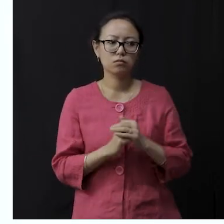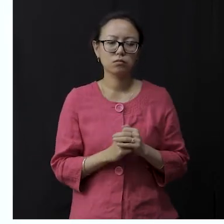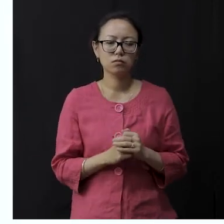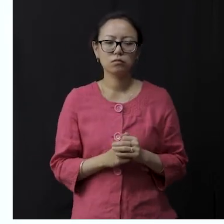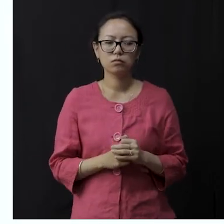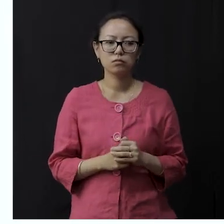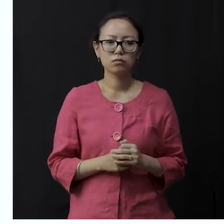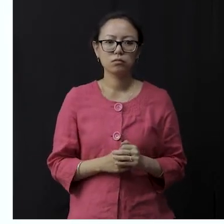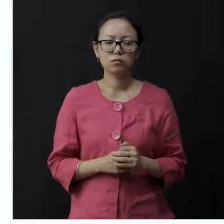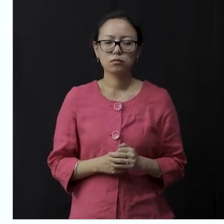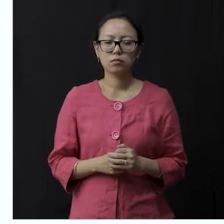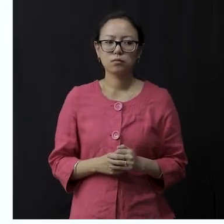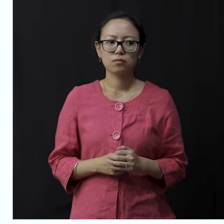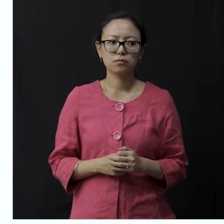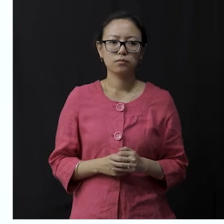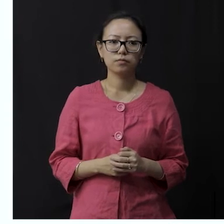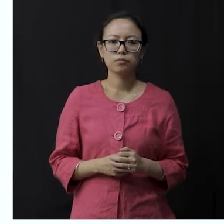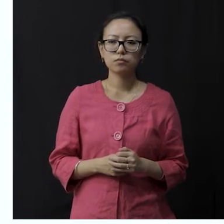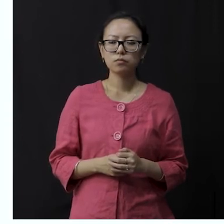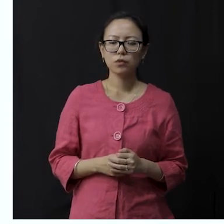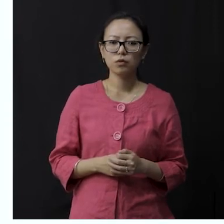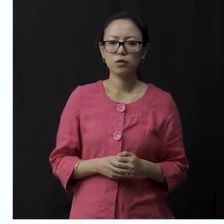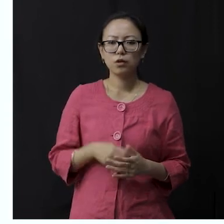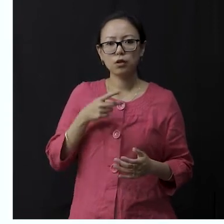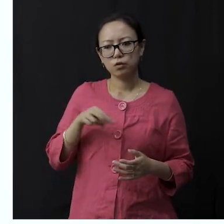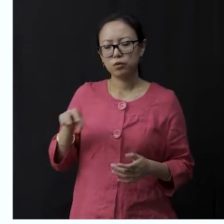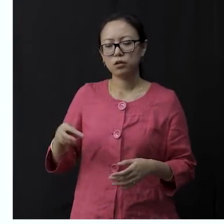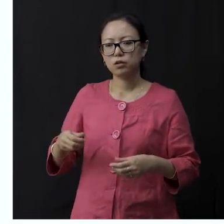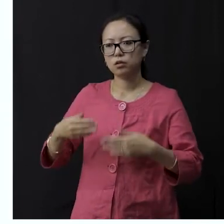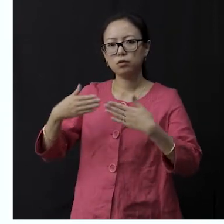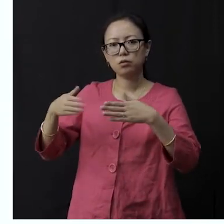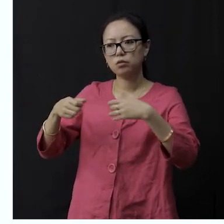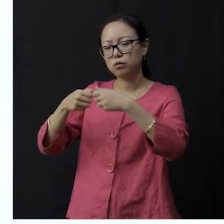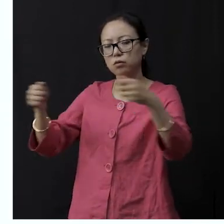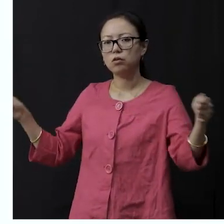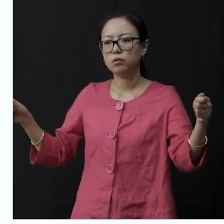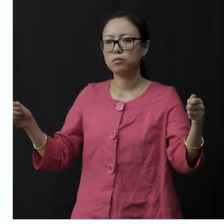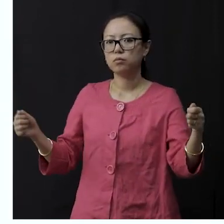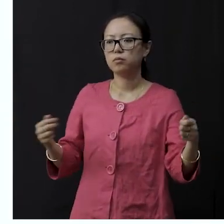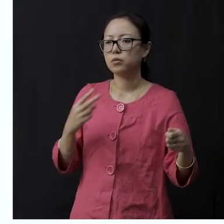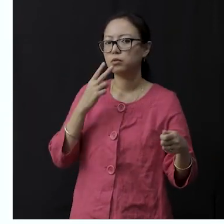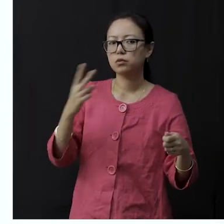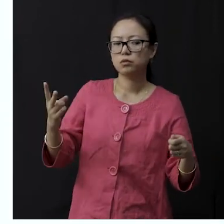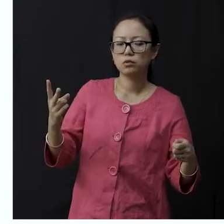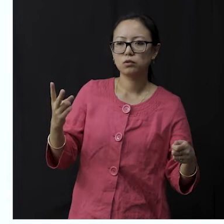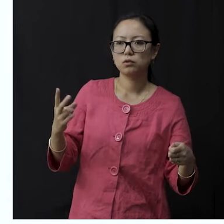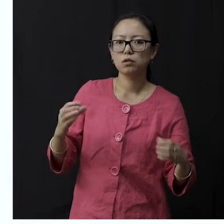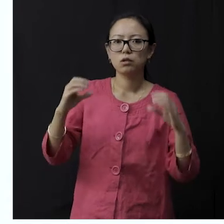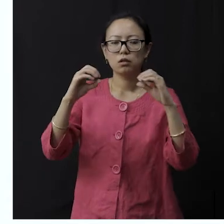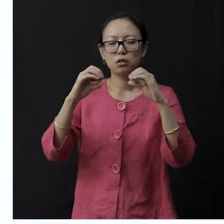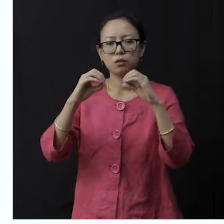who went and opened the door can also see this cricket whistling. That means making a